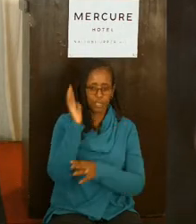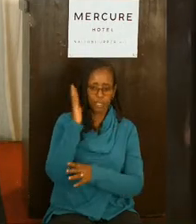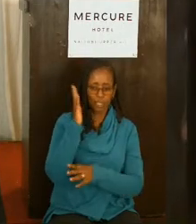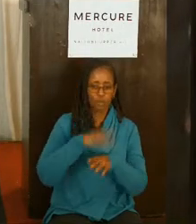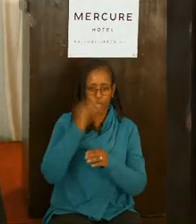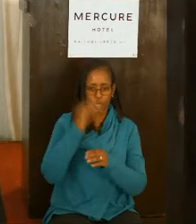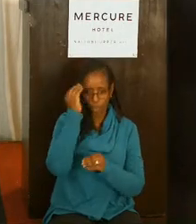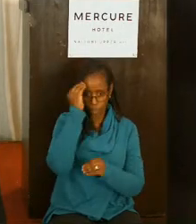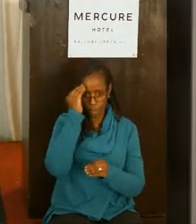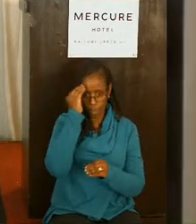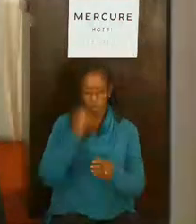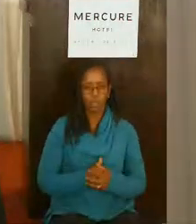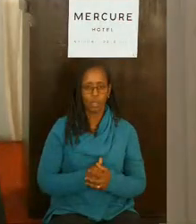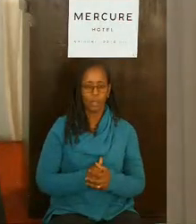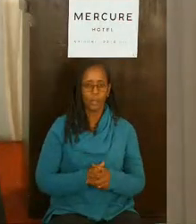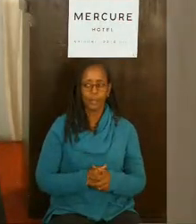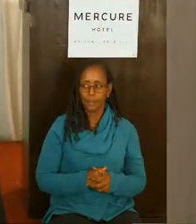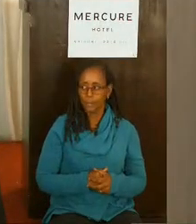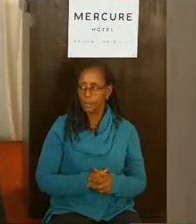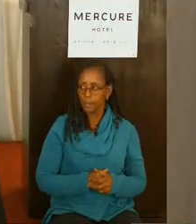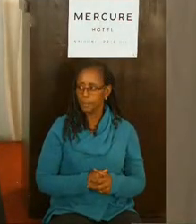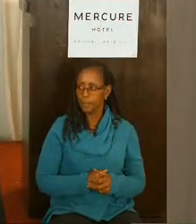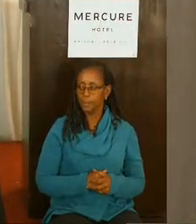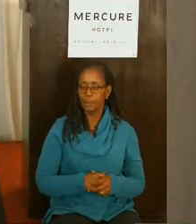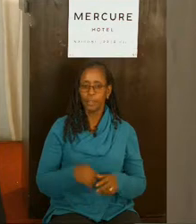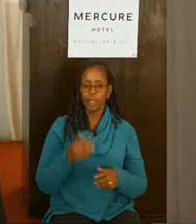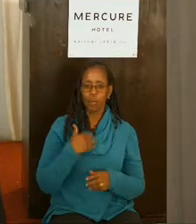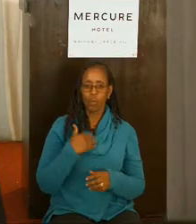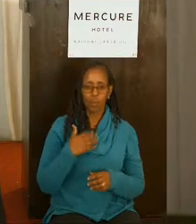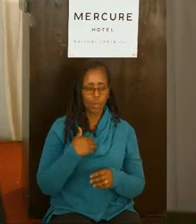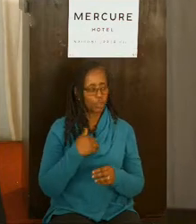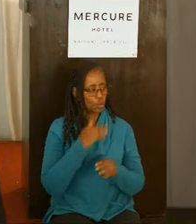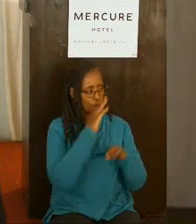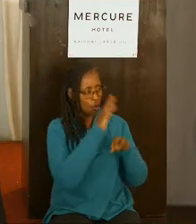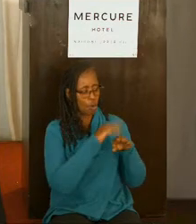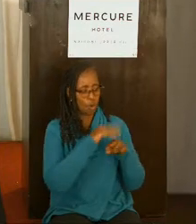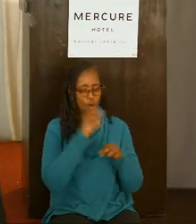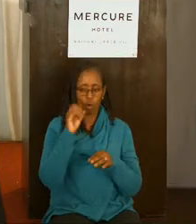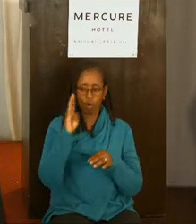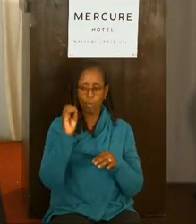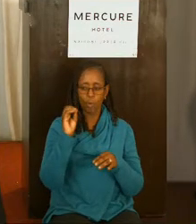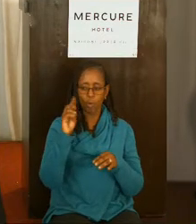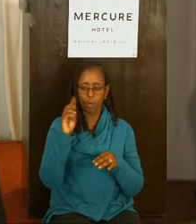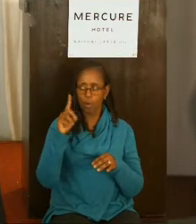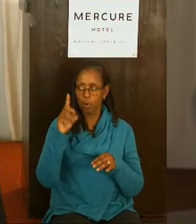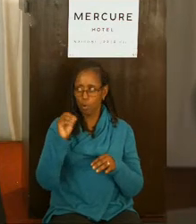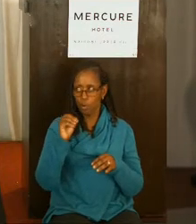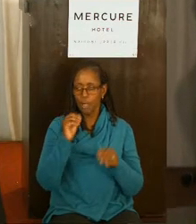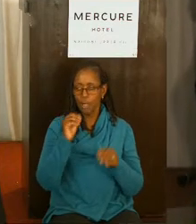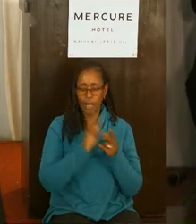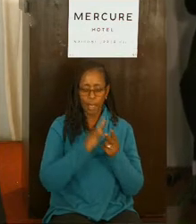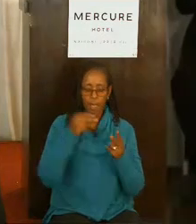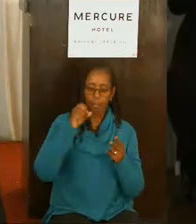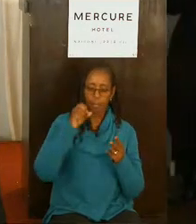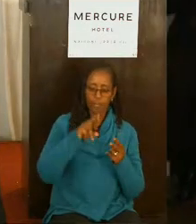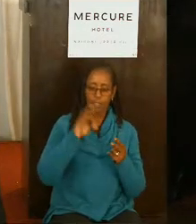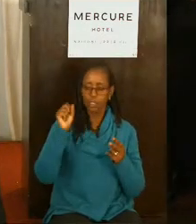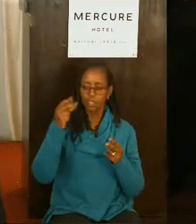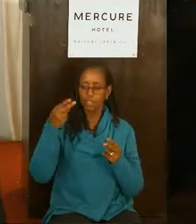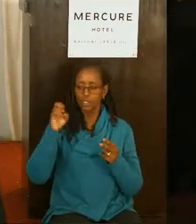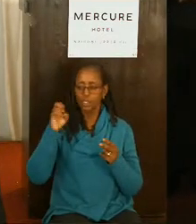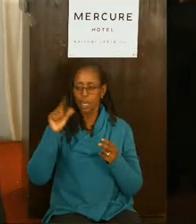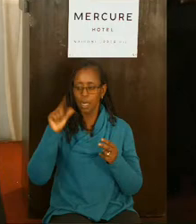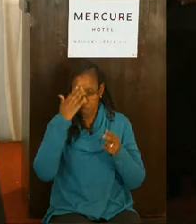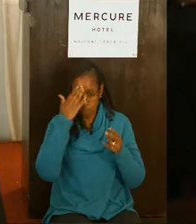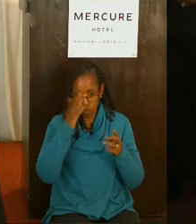now want to call on our Bondo and Dr Sheila I don't know how you Professor Sheila I'm not sure how you have